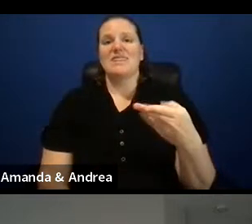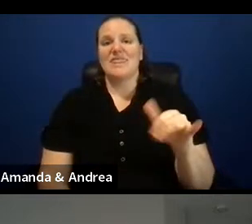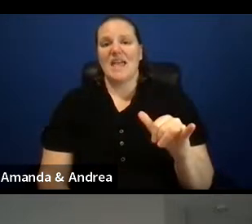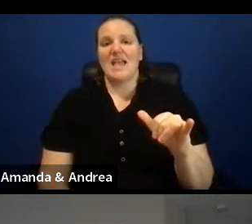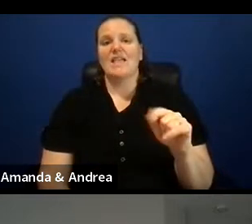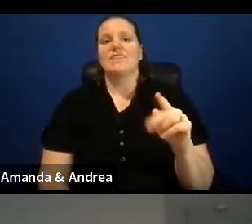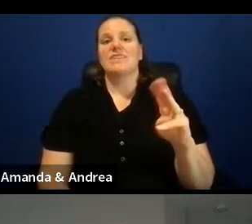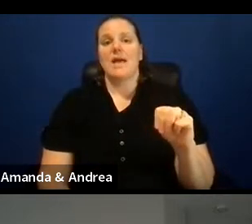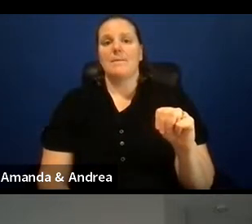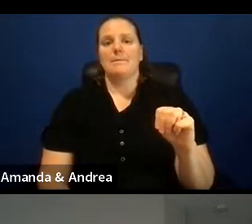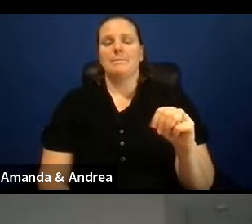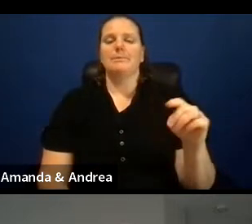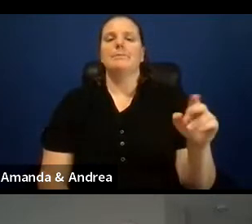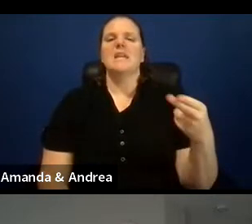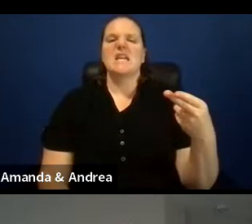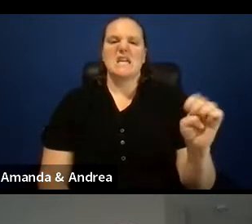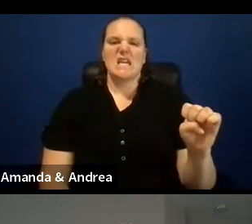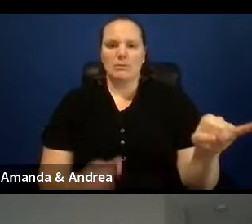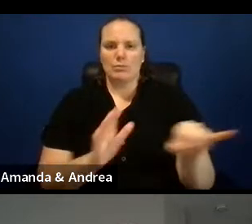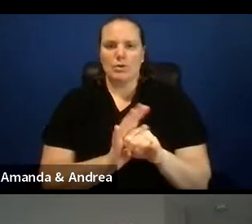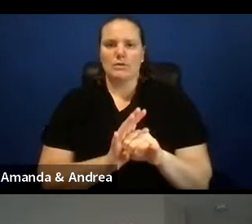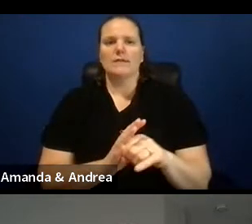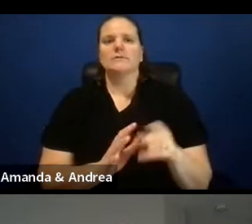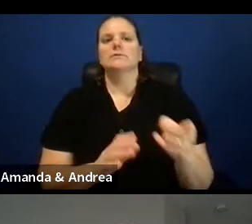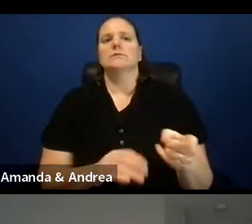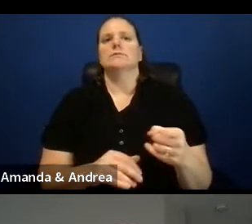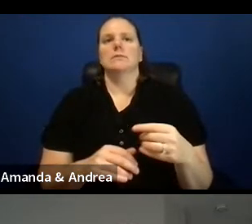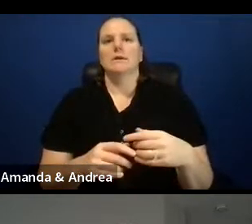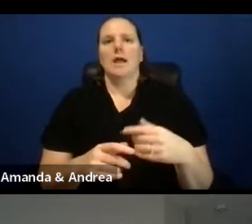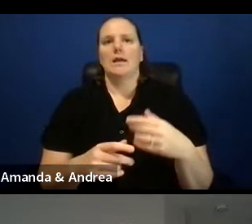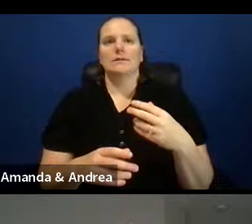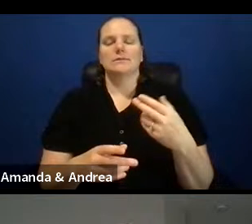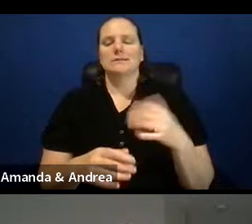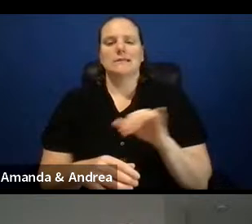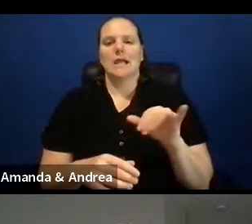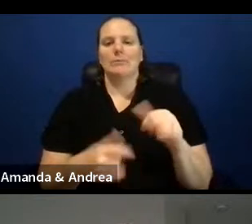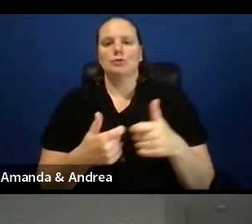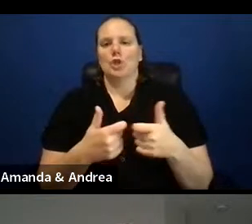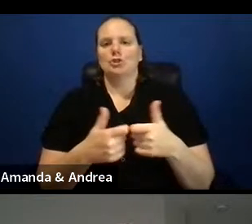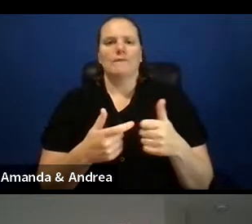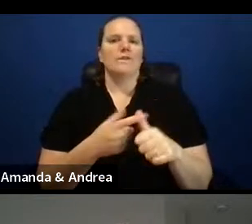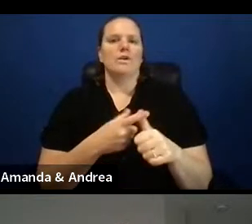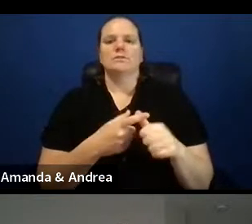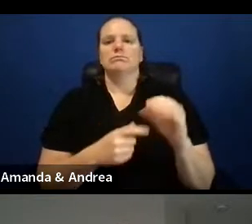pronouns. And first thing I pack, very similar, a charger.